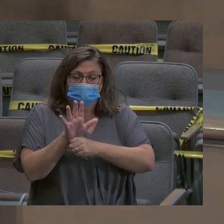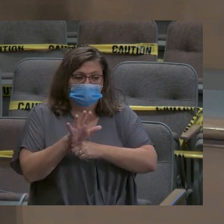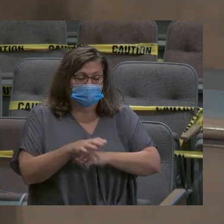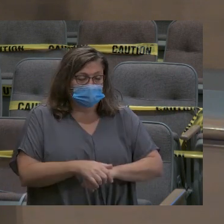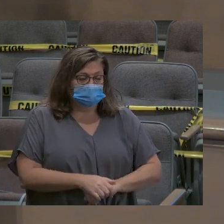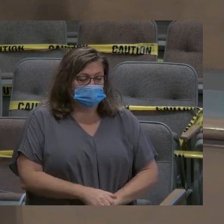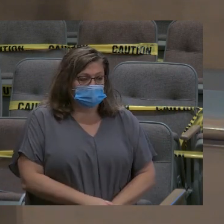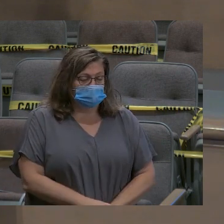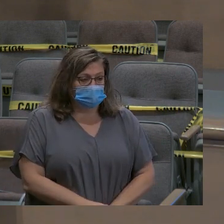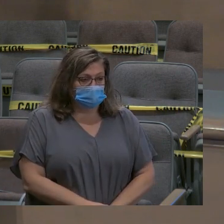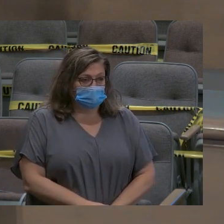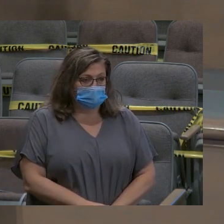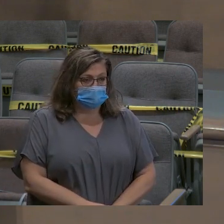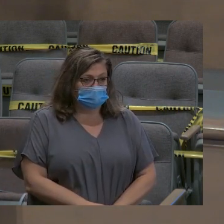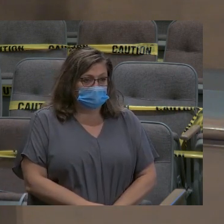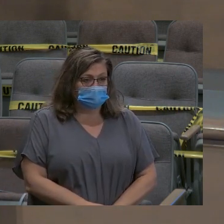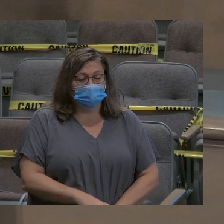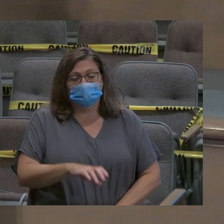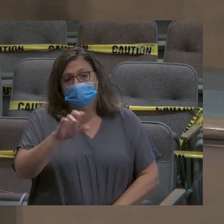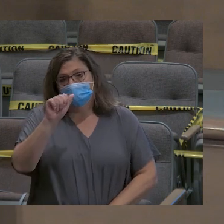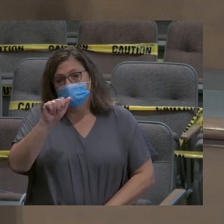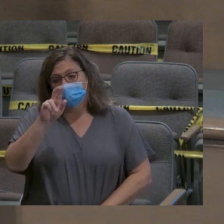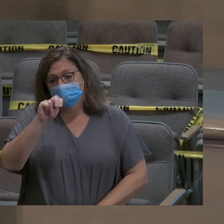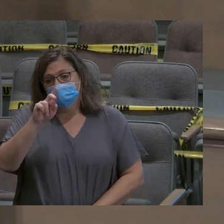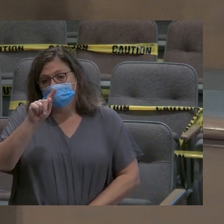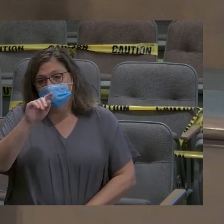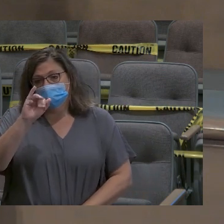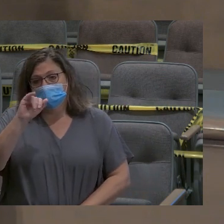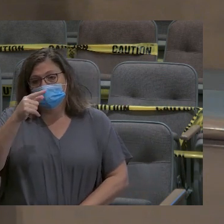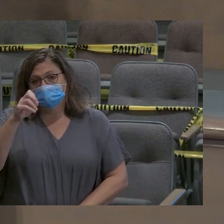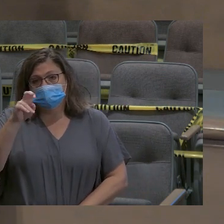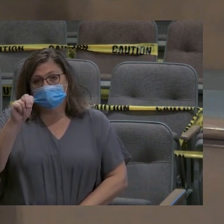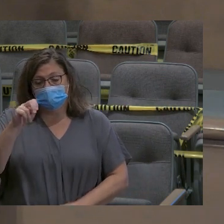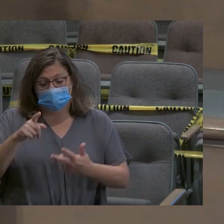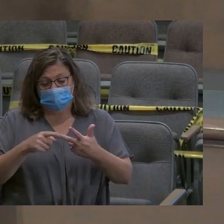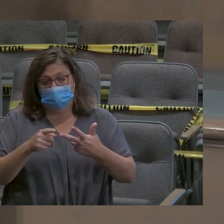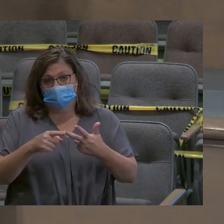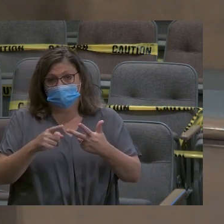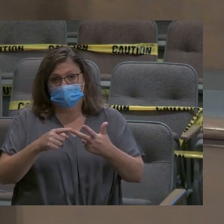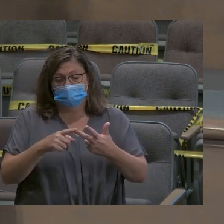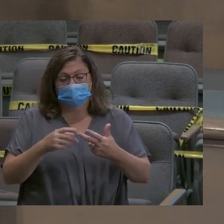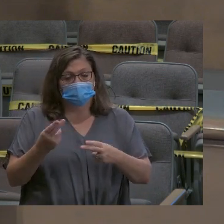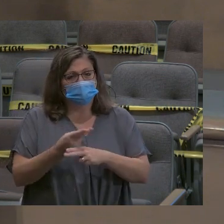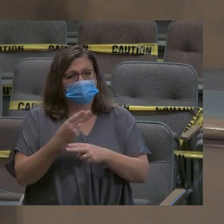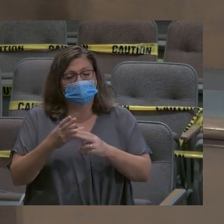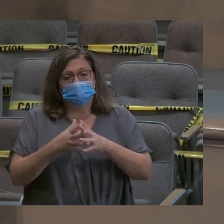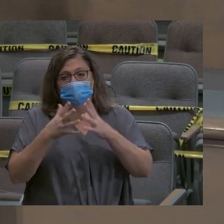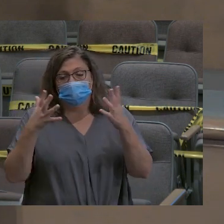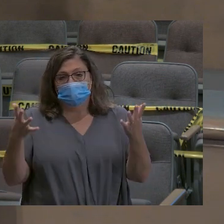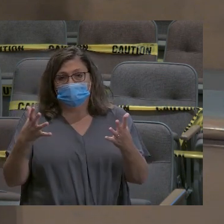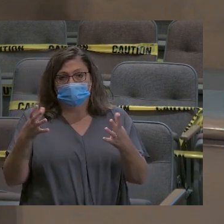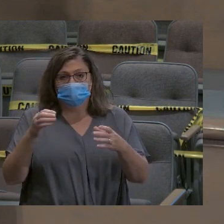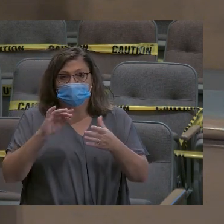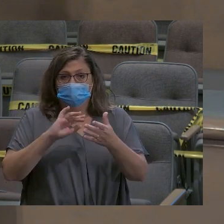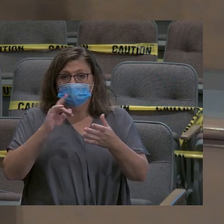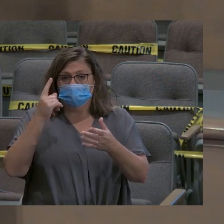antigen tests are widely used in medicine to diagnose a variety of illnesses,